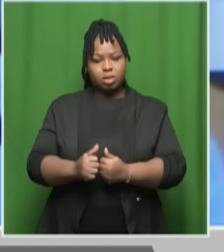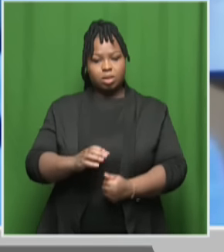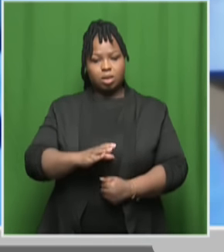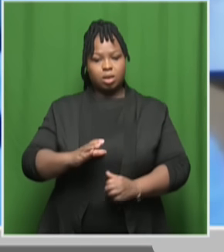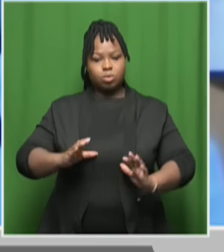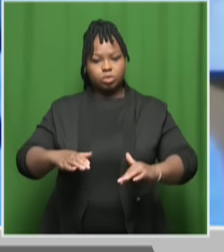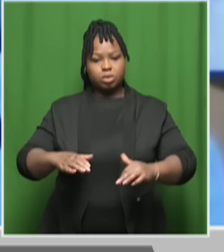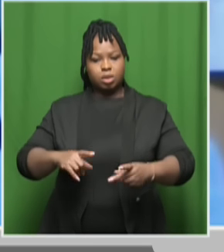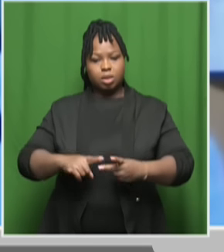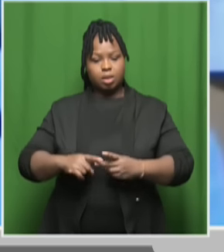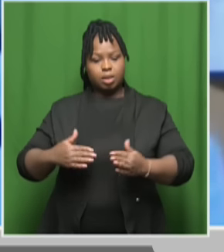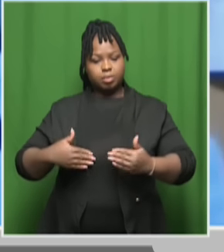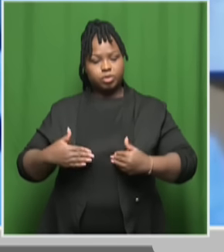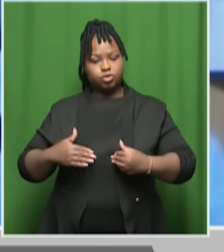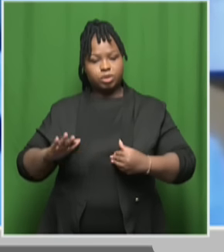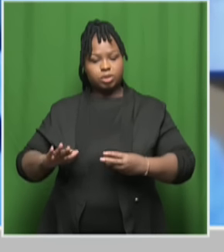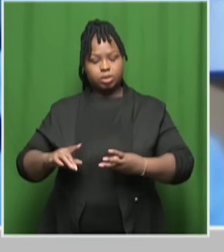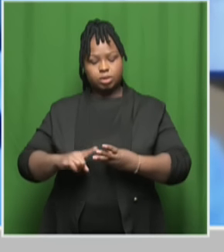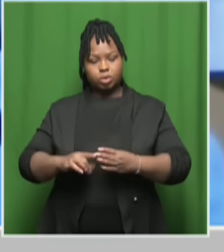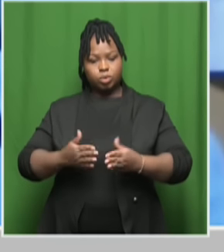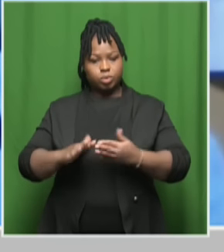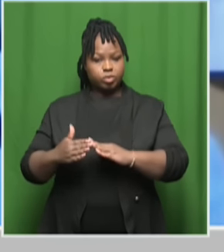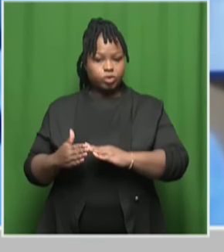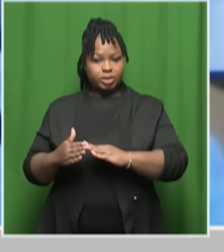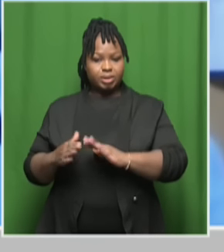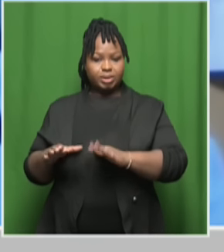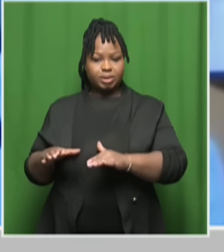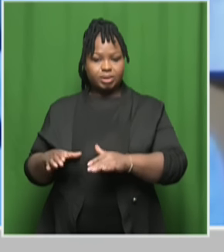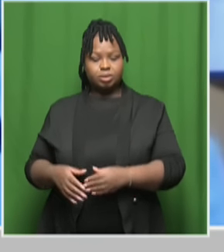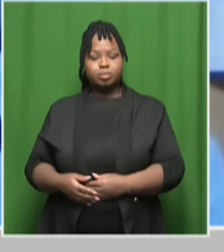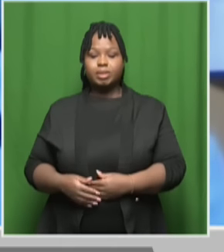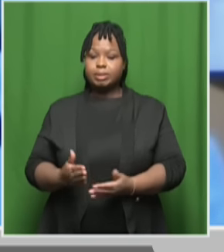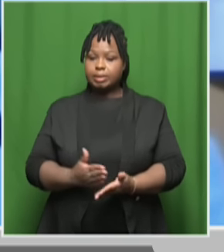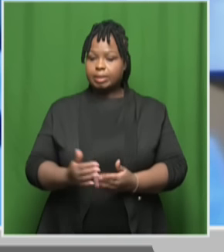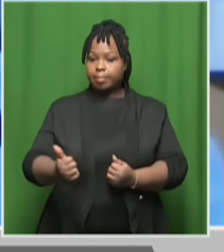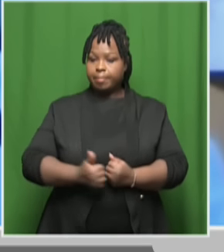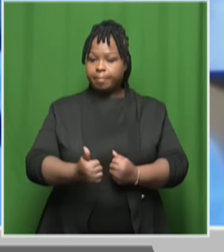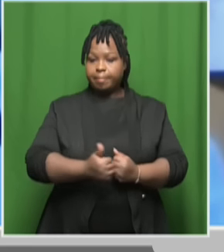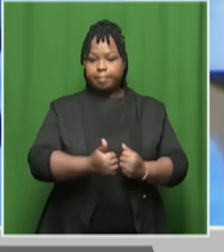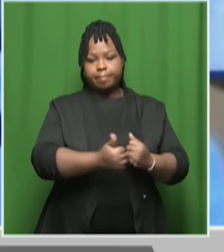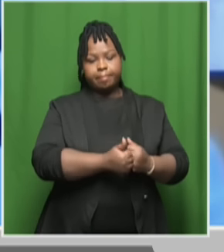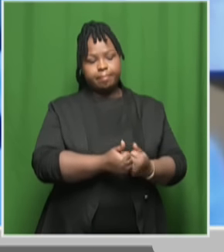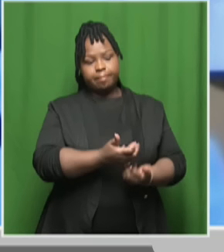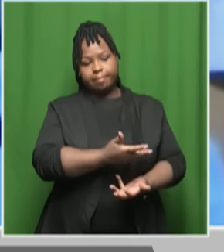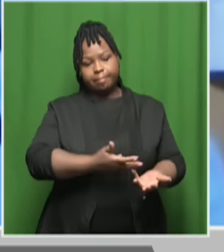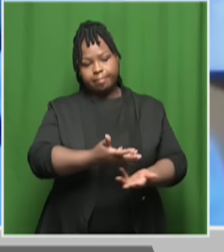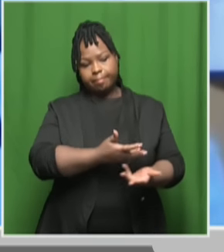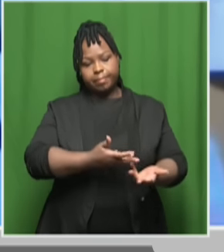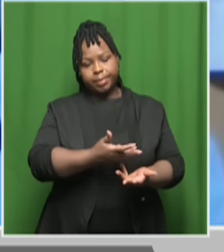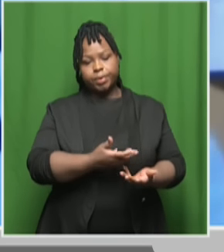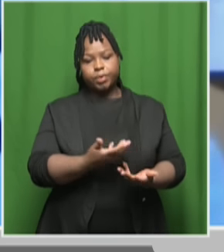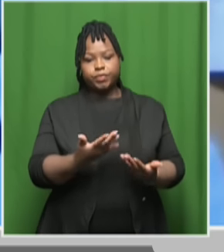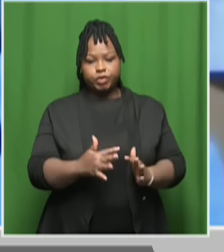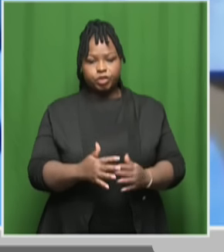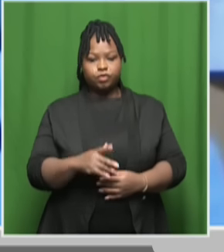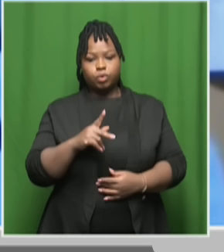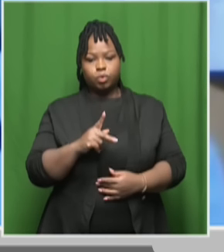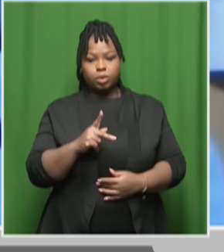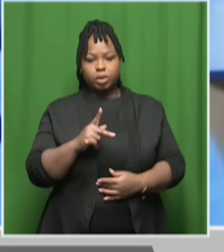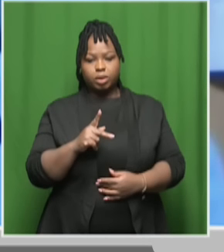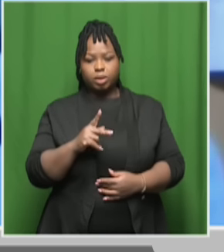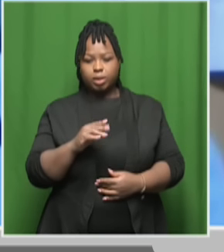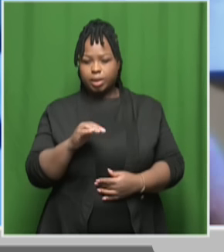council, administration, and the community. There's already some key stakeholders that we are engaging with in Knysna municipal area, like